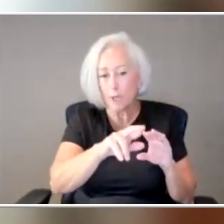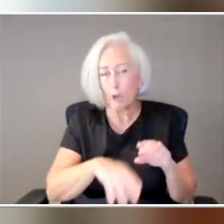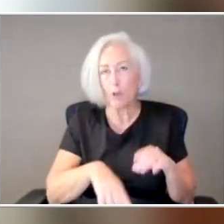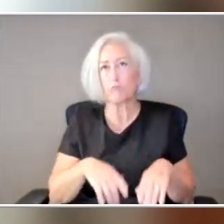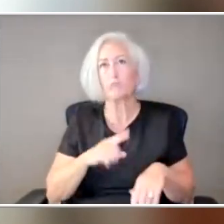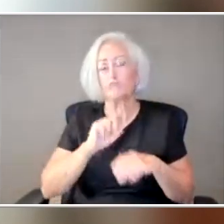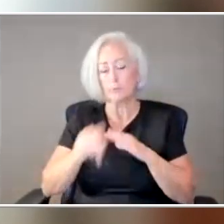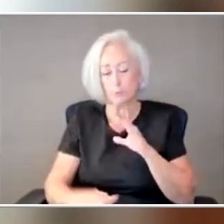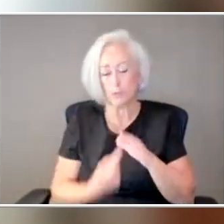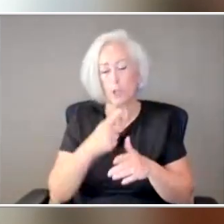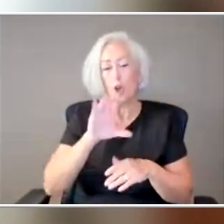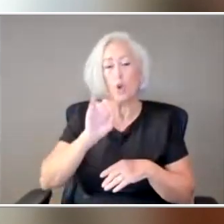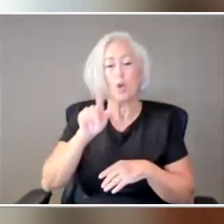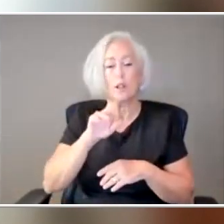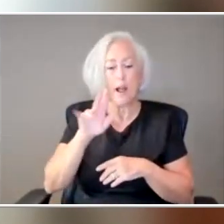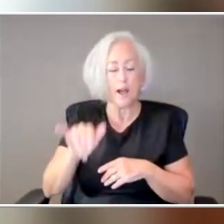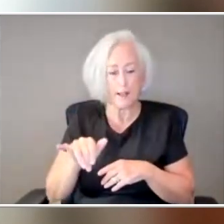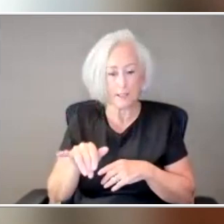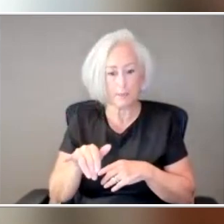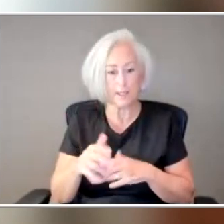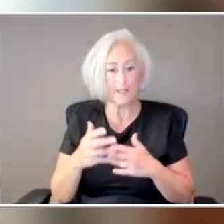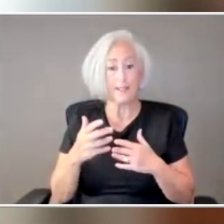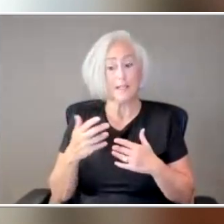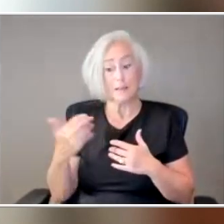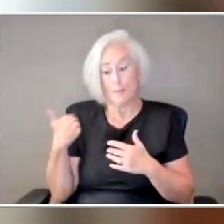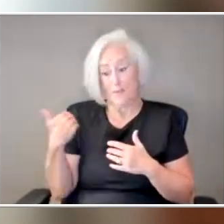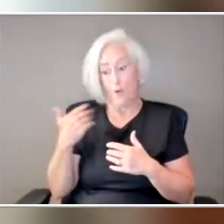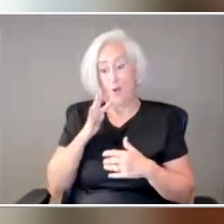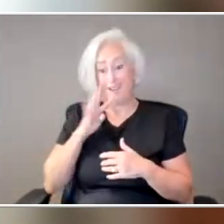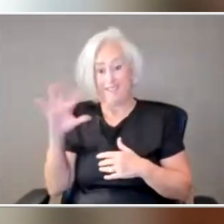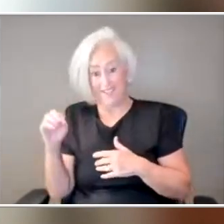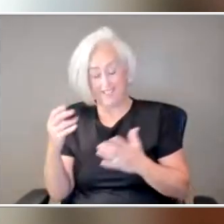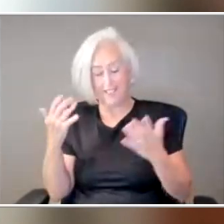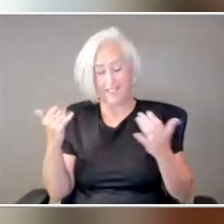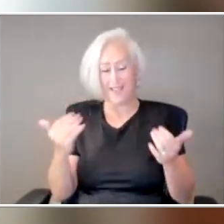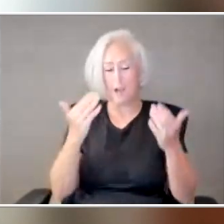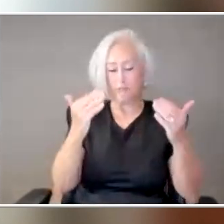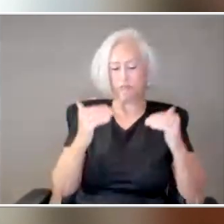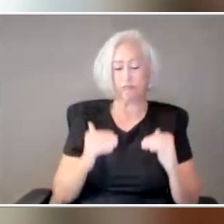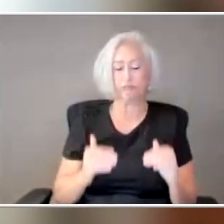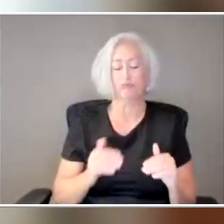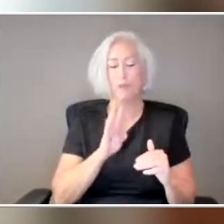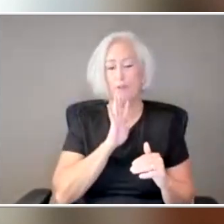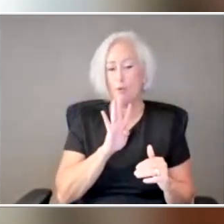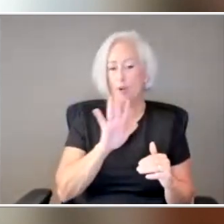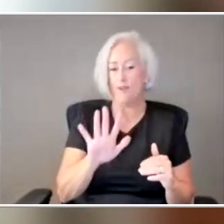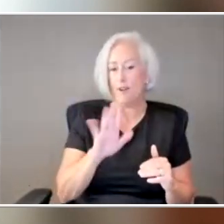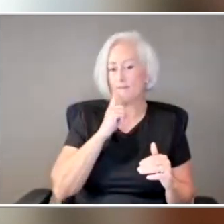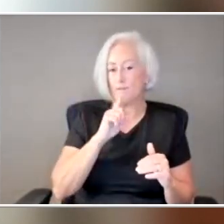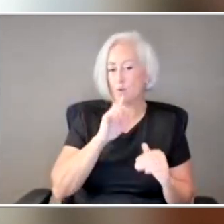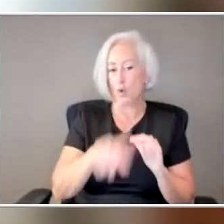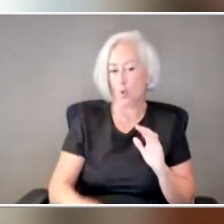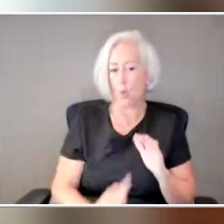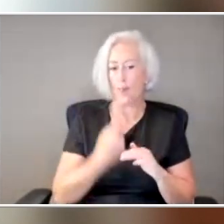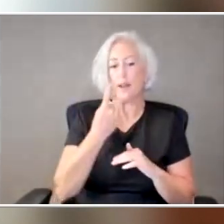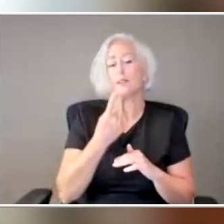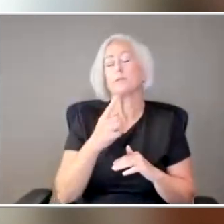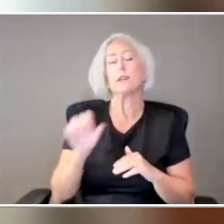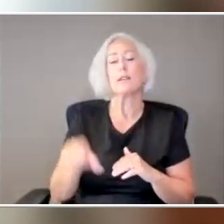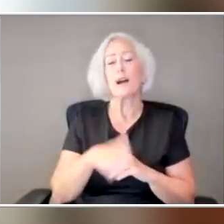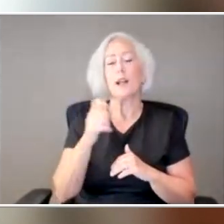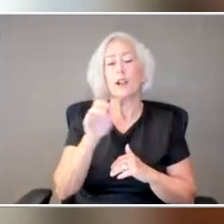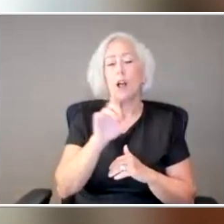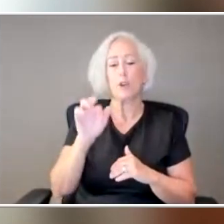recommended age has moved up from 50 to 45, and other cancer screenings based on